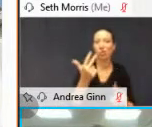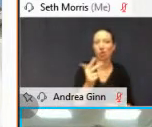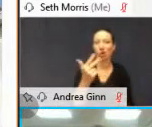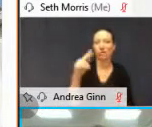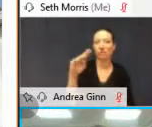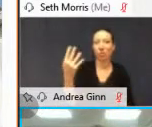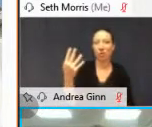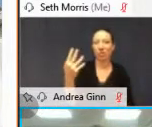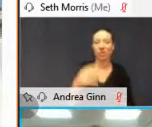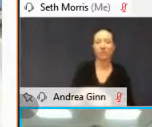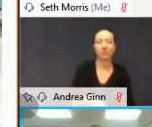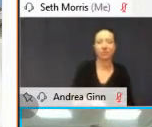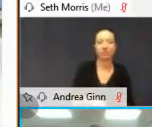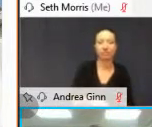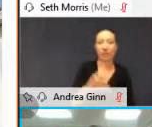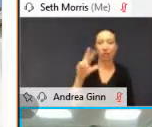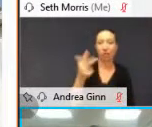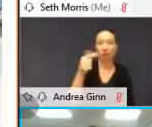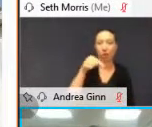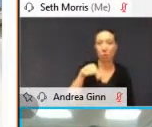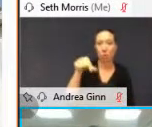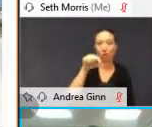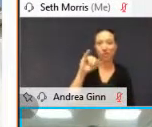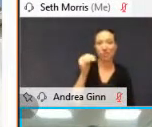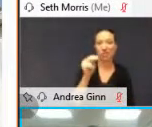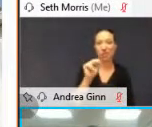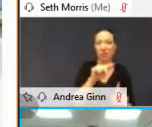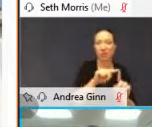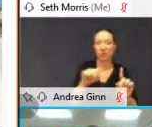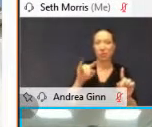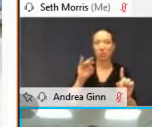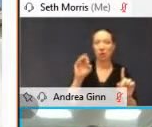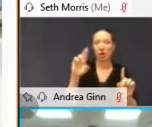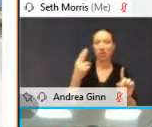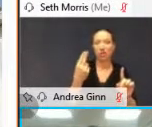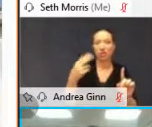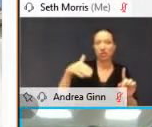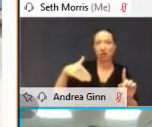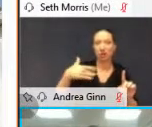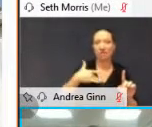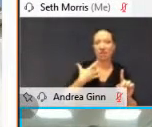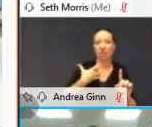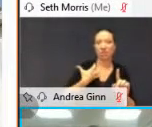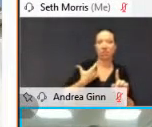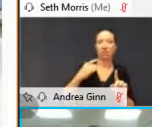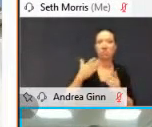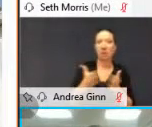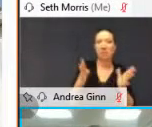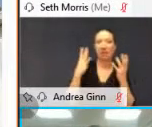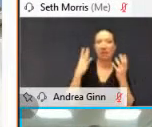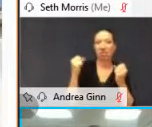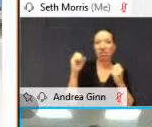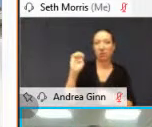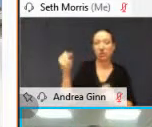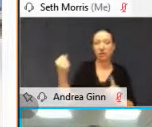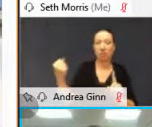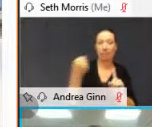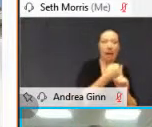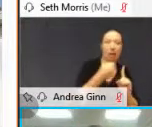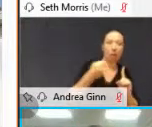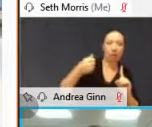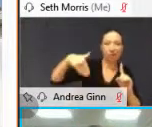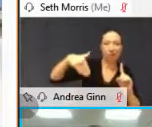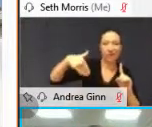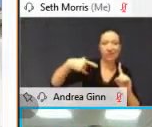March of this year, we hadn't really begun to feel the effects of the public health emergency. So we were able to revert some of that money back